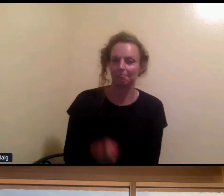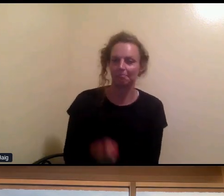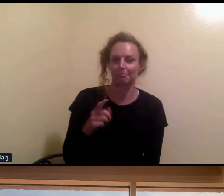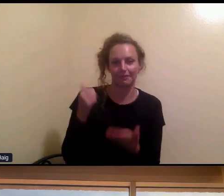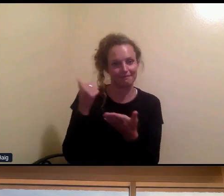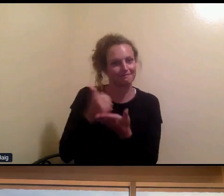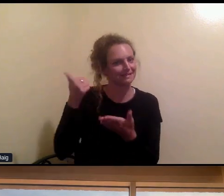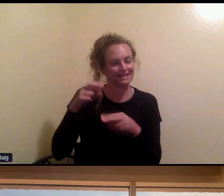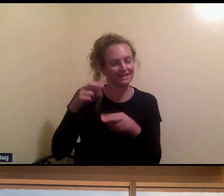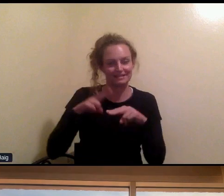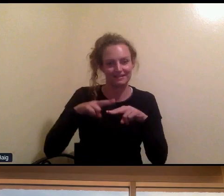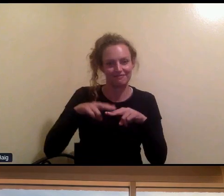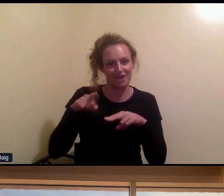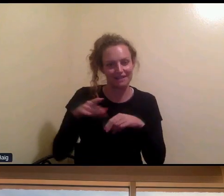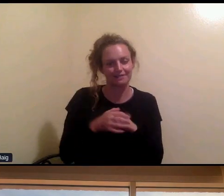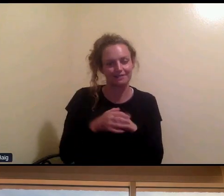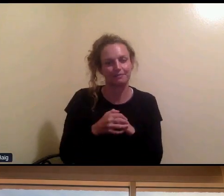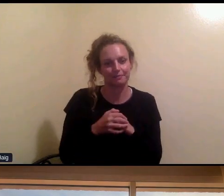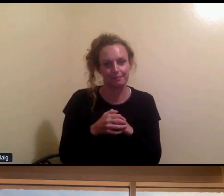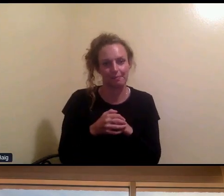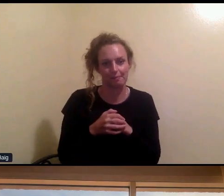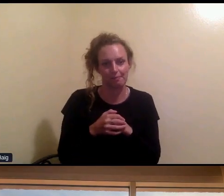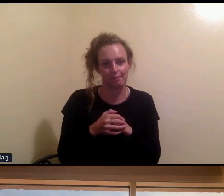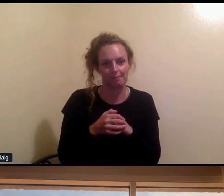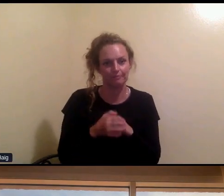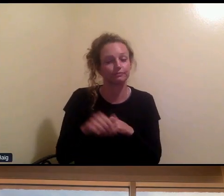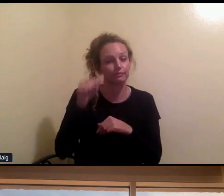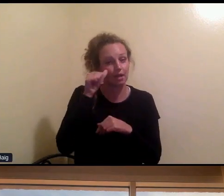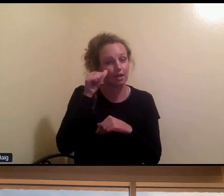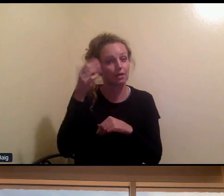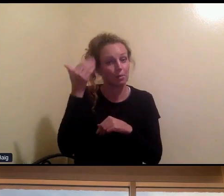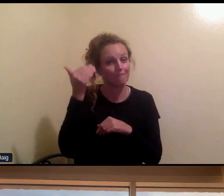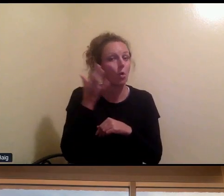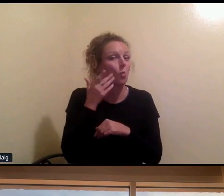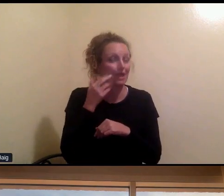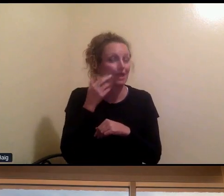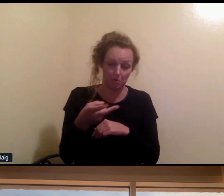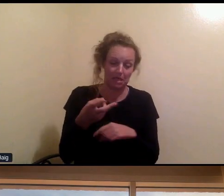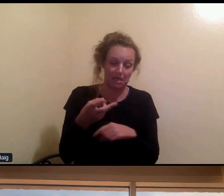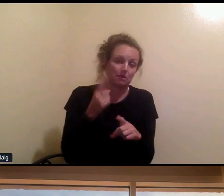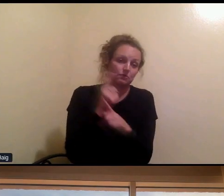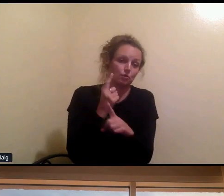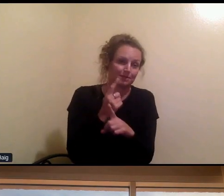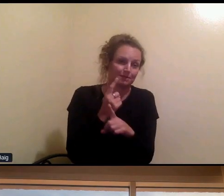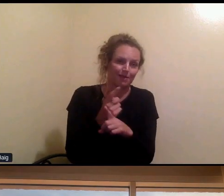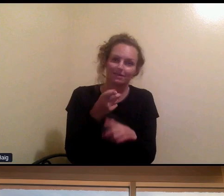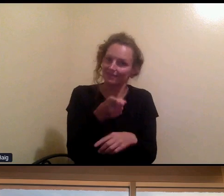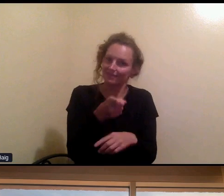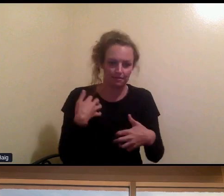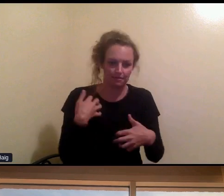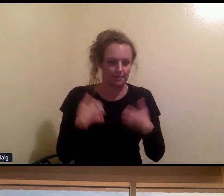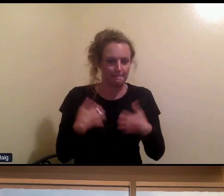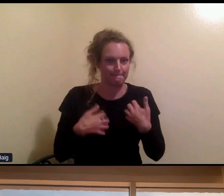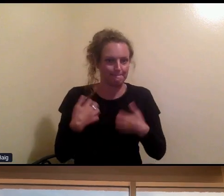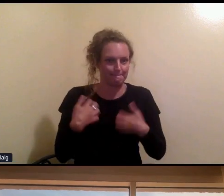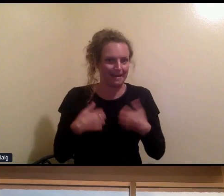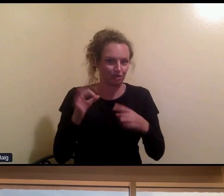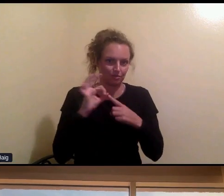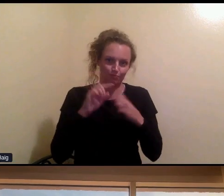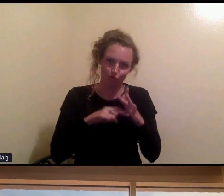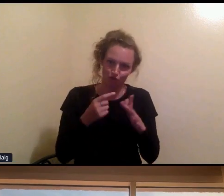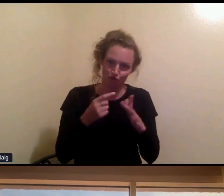in, I know, Fred, when we met and talked about it, this is, like you say, a passion project for you as well. Just sharing those stories. That's the start of it, isn't it? Making sure that people